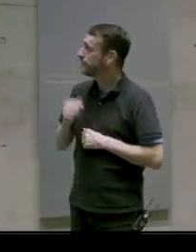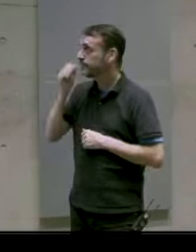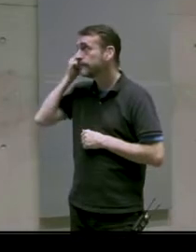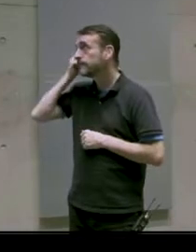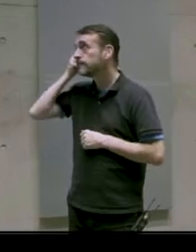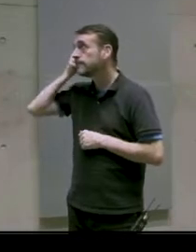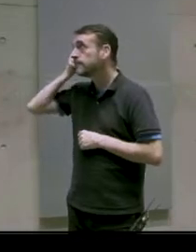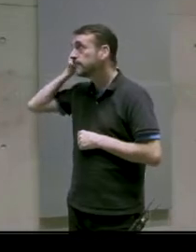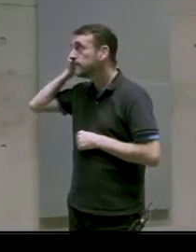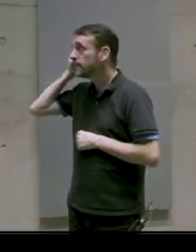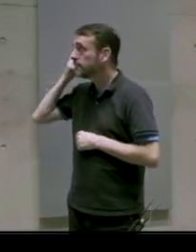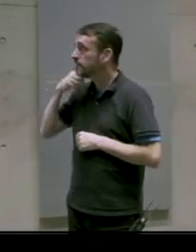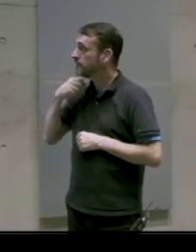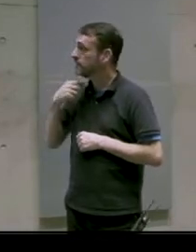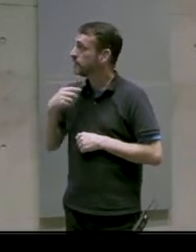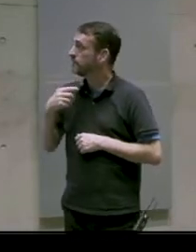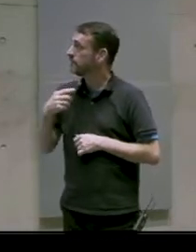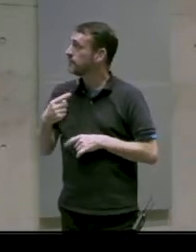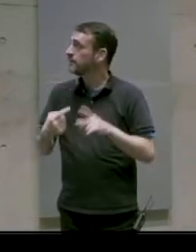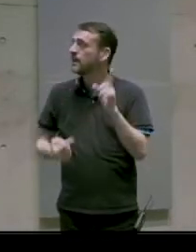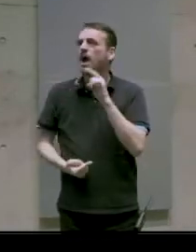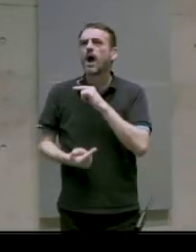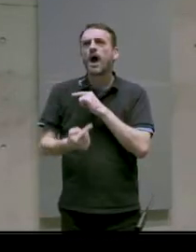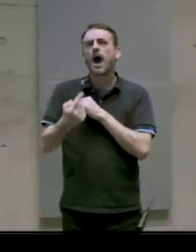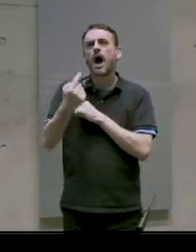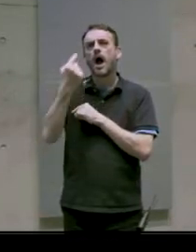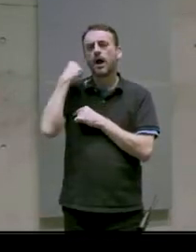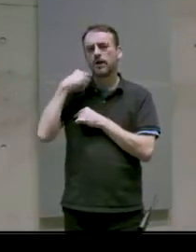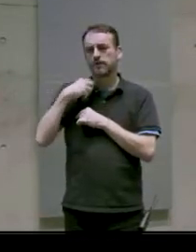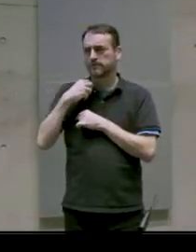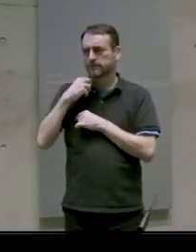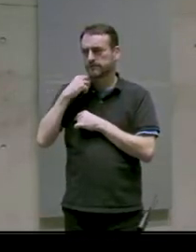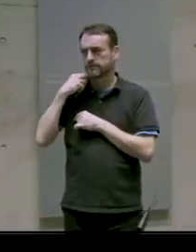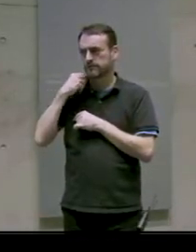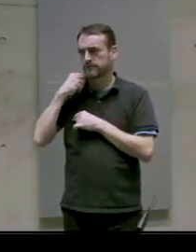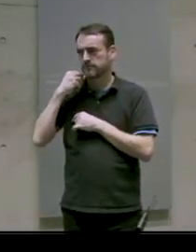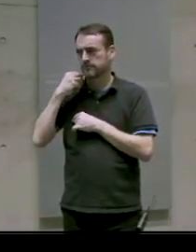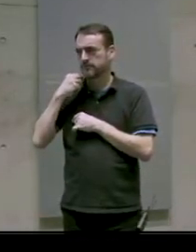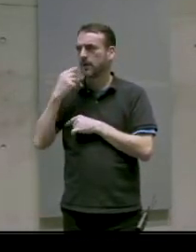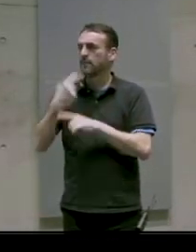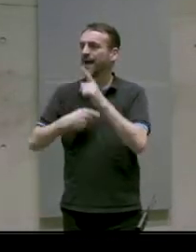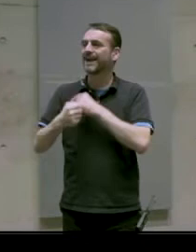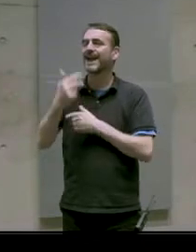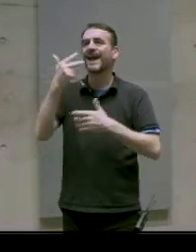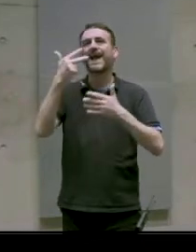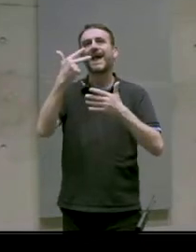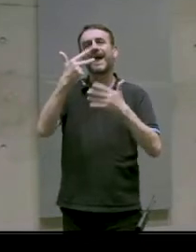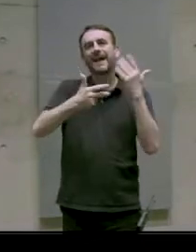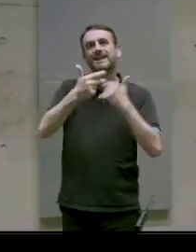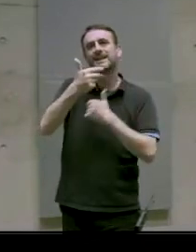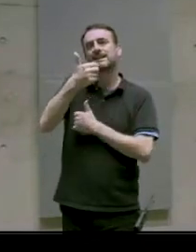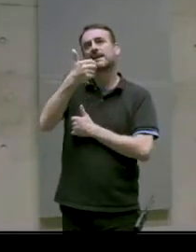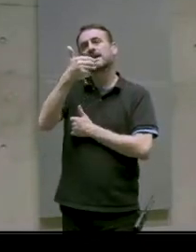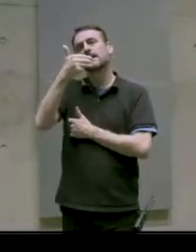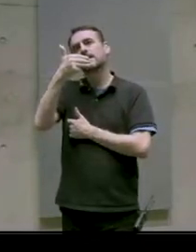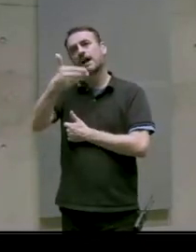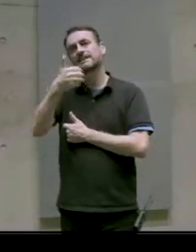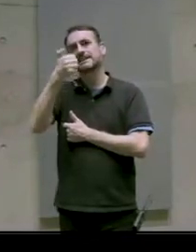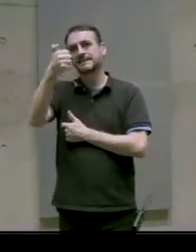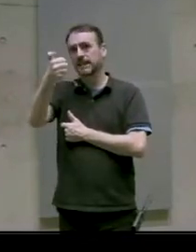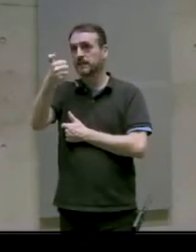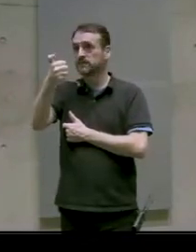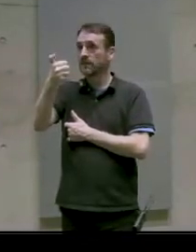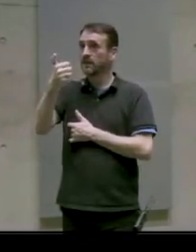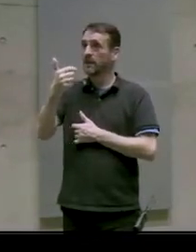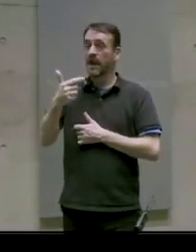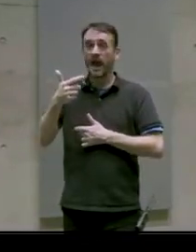I remember it was bitterly cold that morning in 1896, and icy fog blanketed the city, while